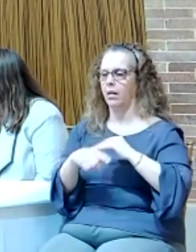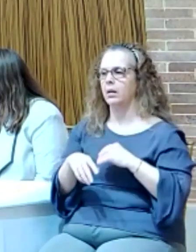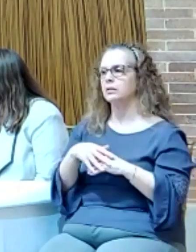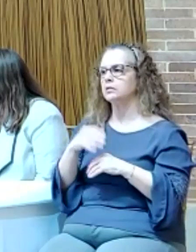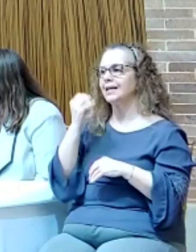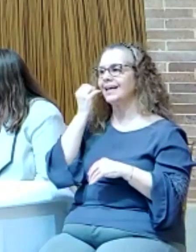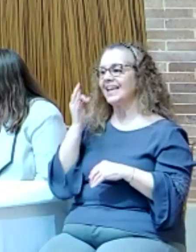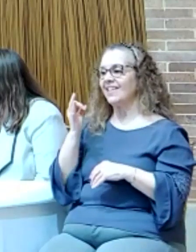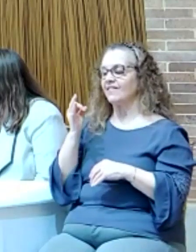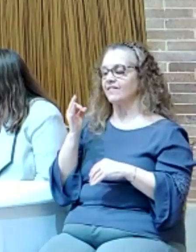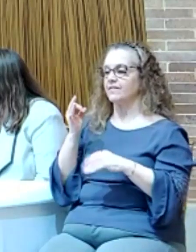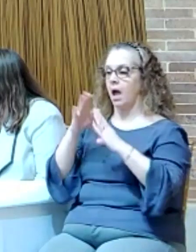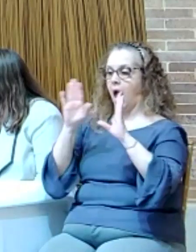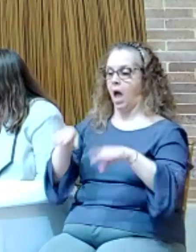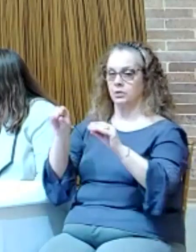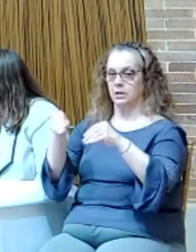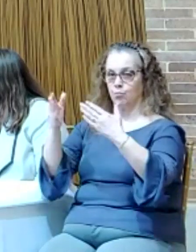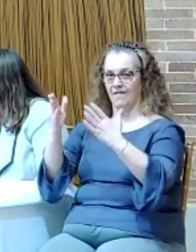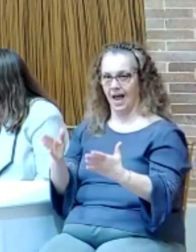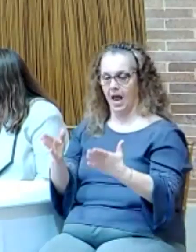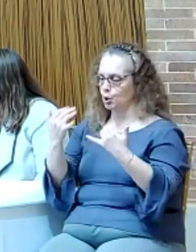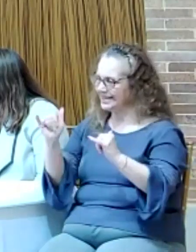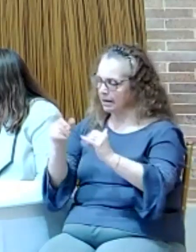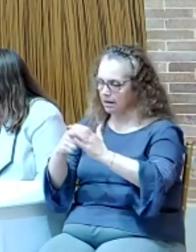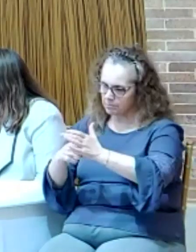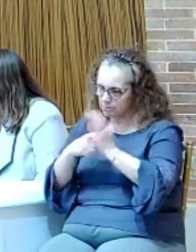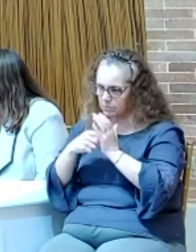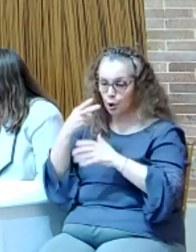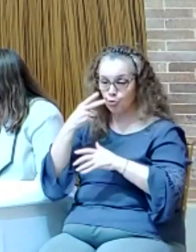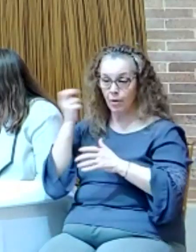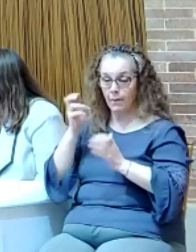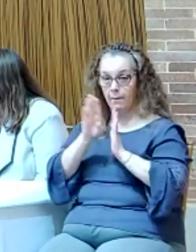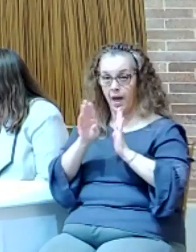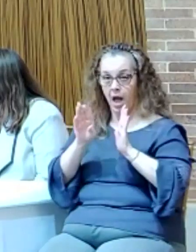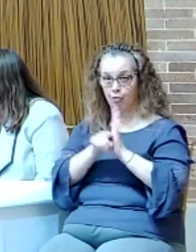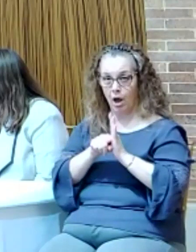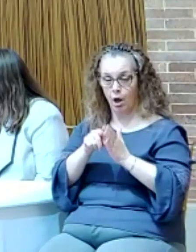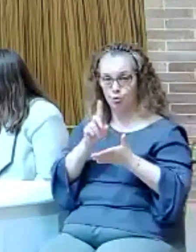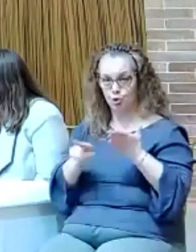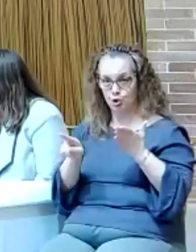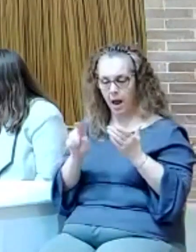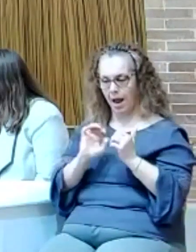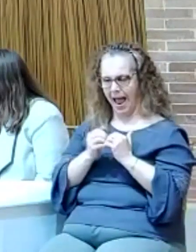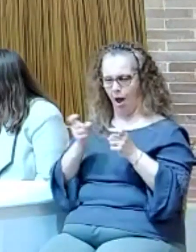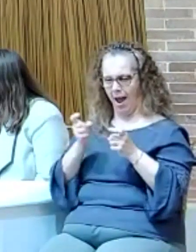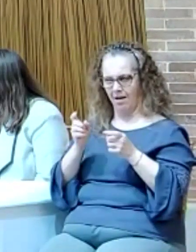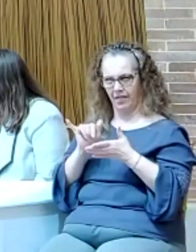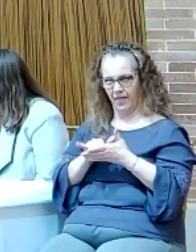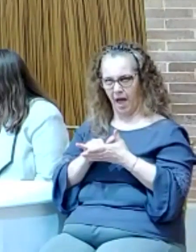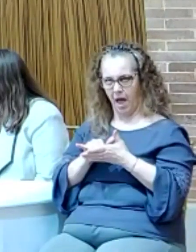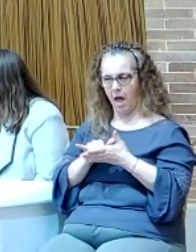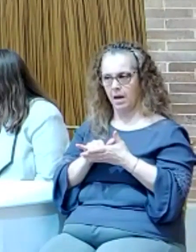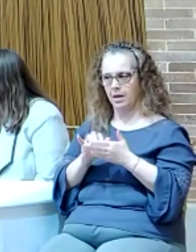insisting on doing criminal background checks how to specifically handle that in a way that prevents civil